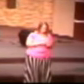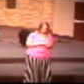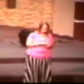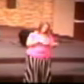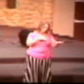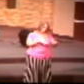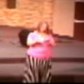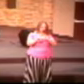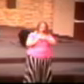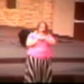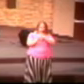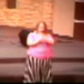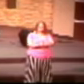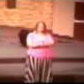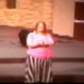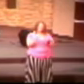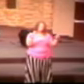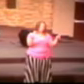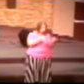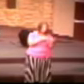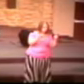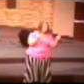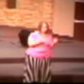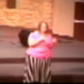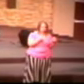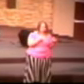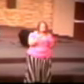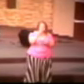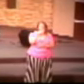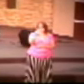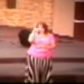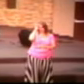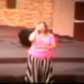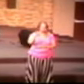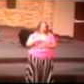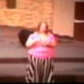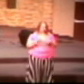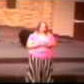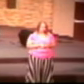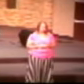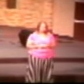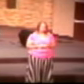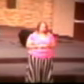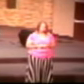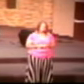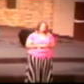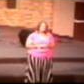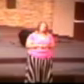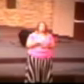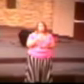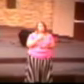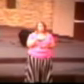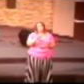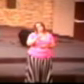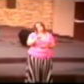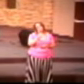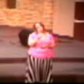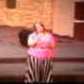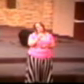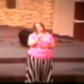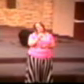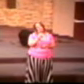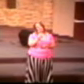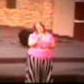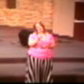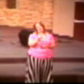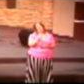walking alongside of the hurts and pains of parenting and life. I like James and Juan L. Teague's story